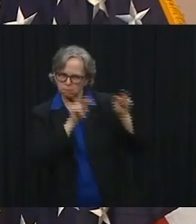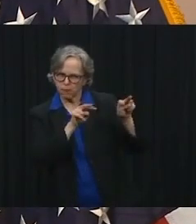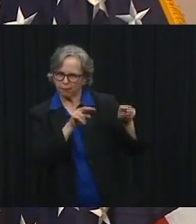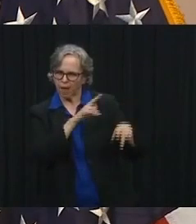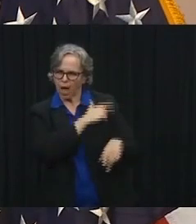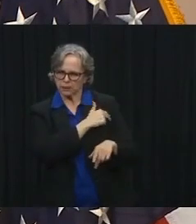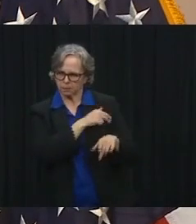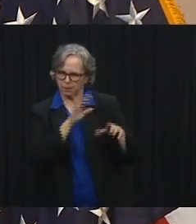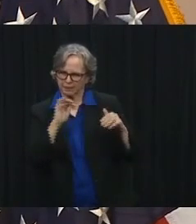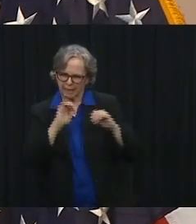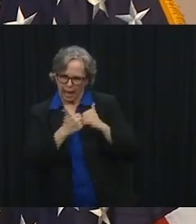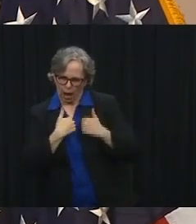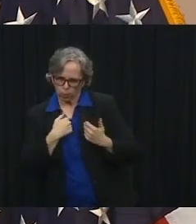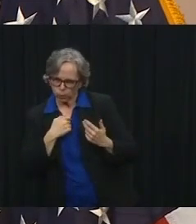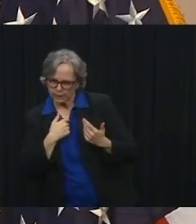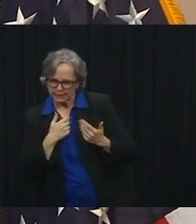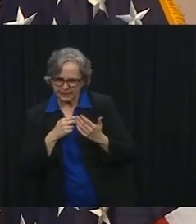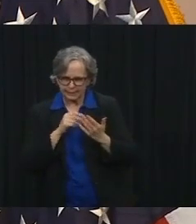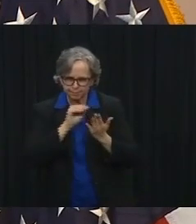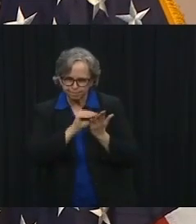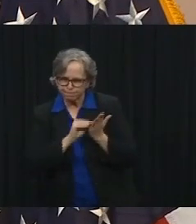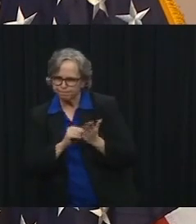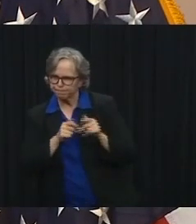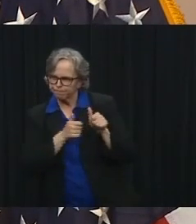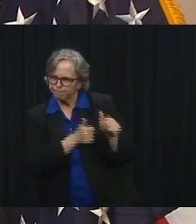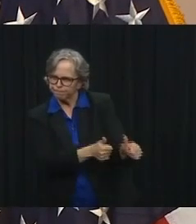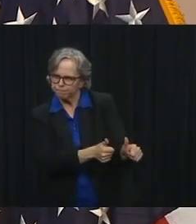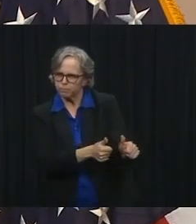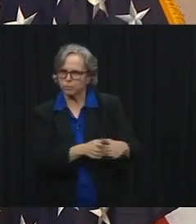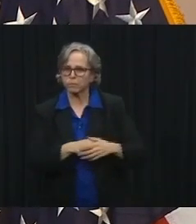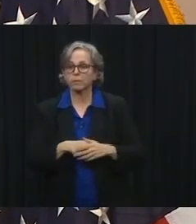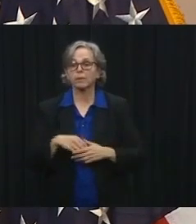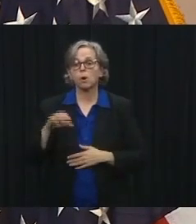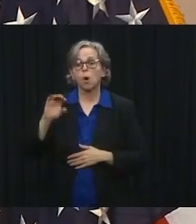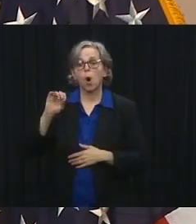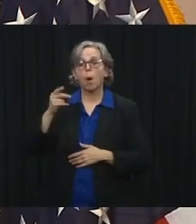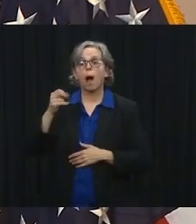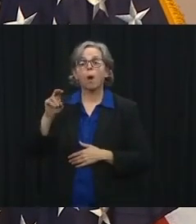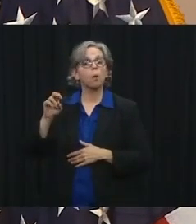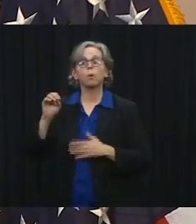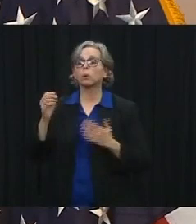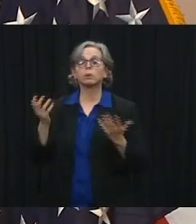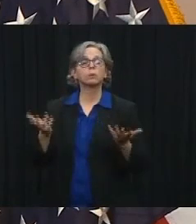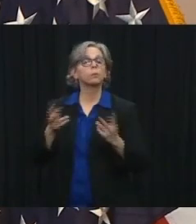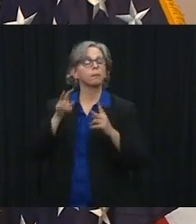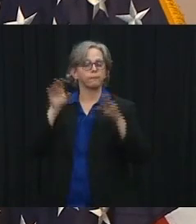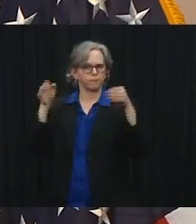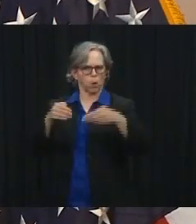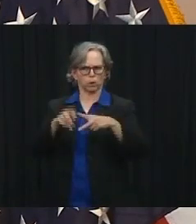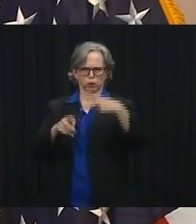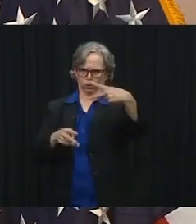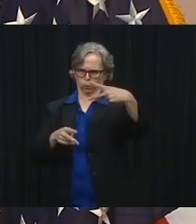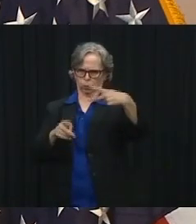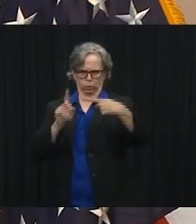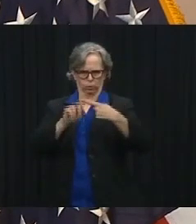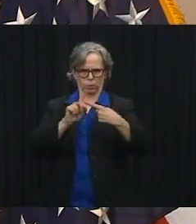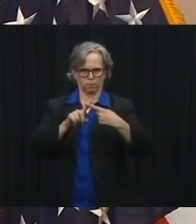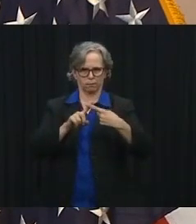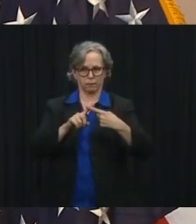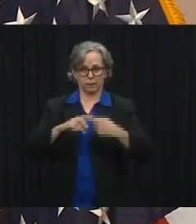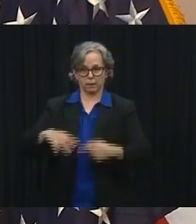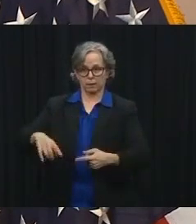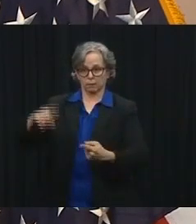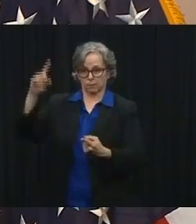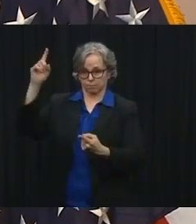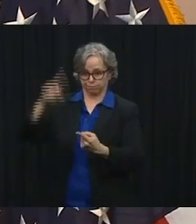Ohio's response is really around two major areas. One is decreasing the spread, and two, as the governor just said, much